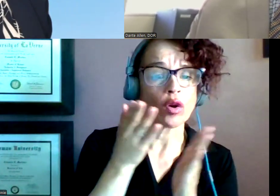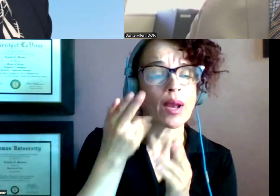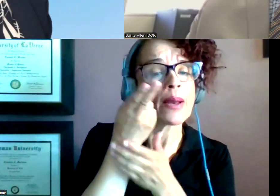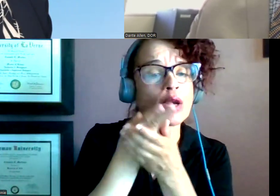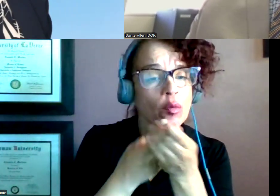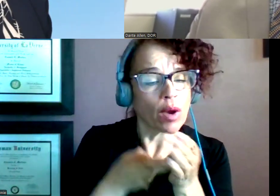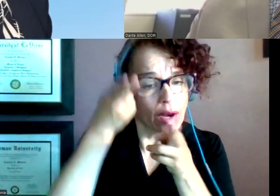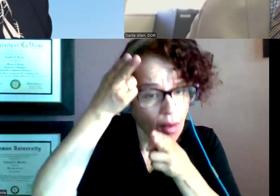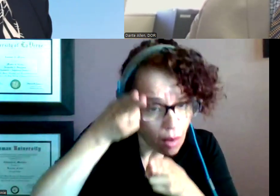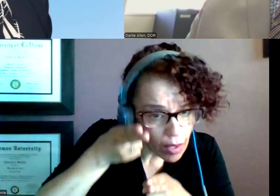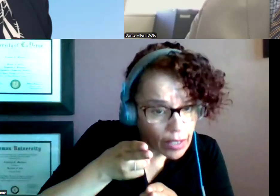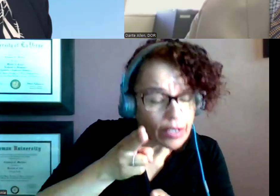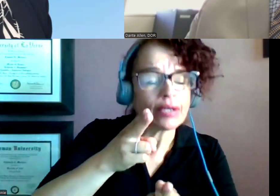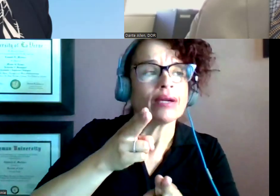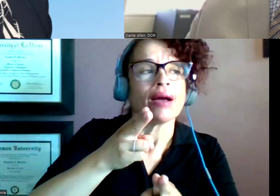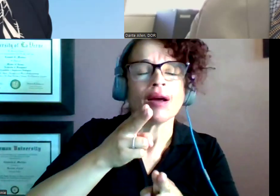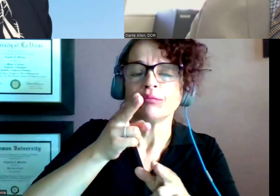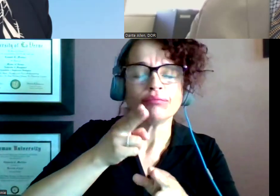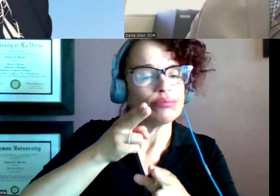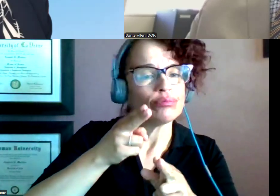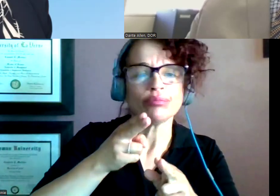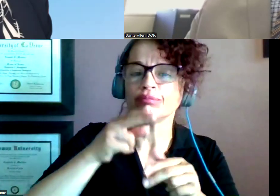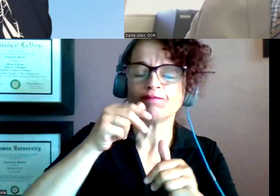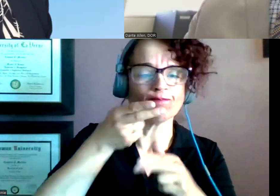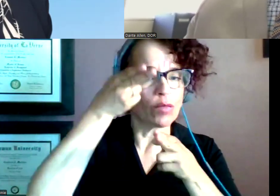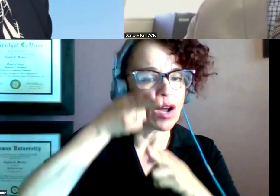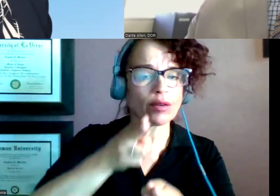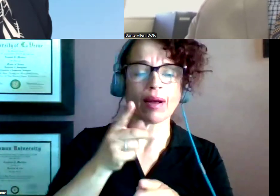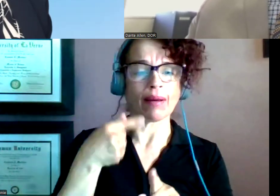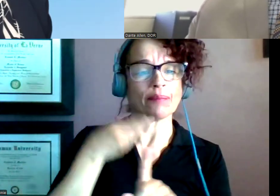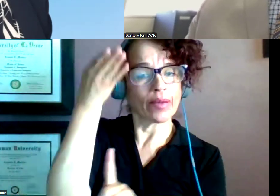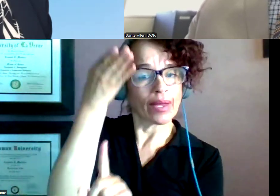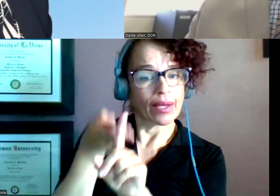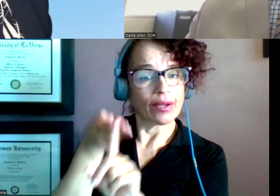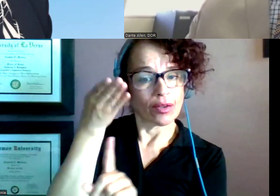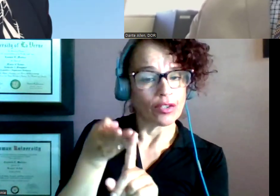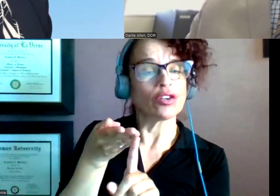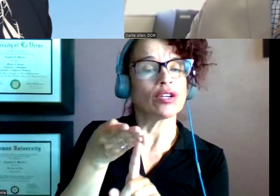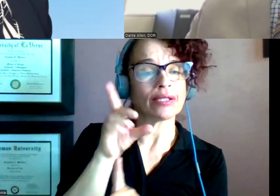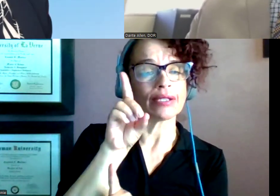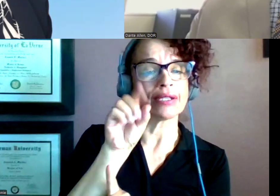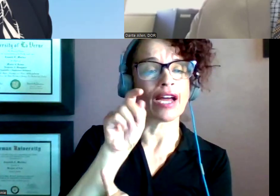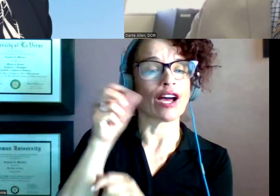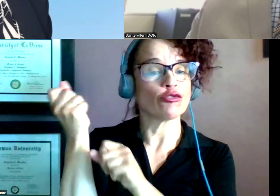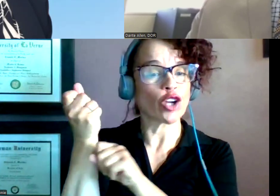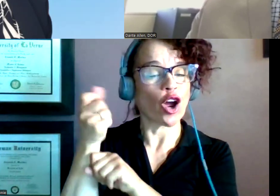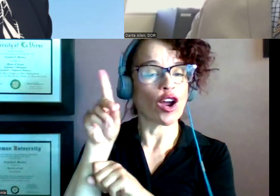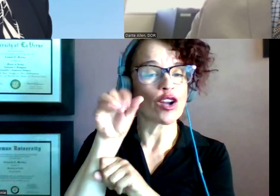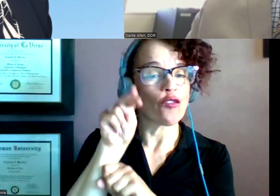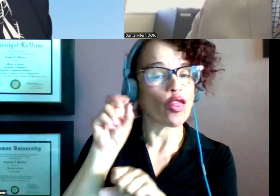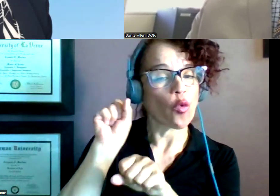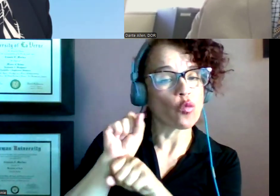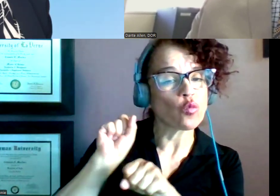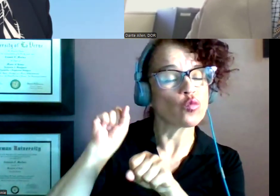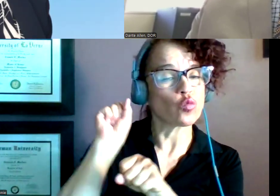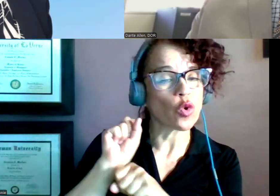an honor and a privilege. I am a staunch fan to work